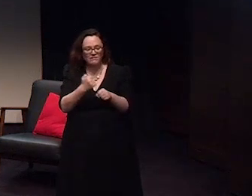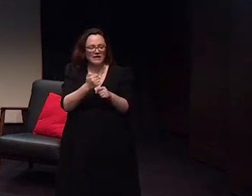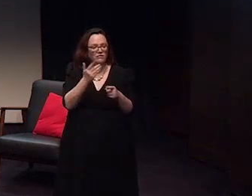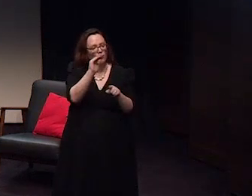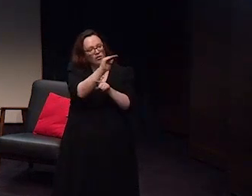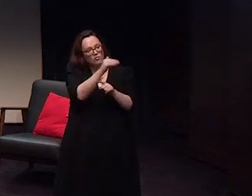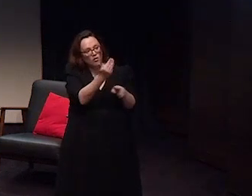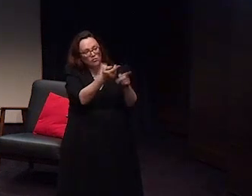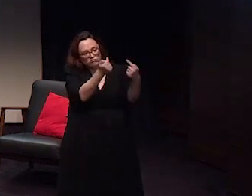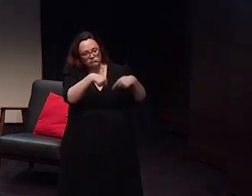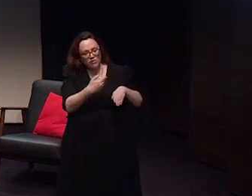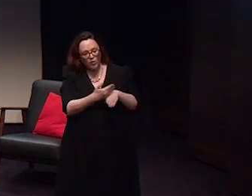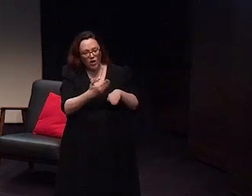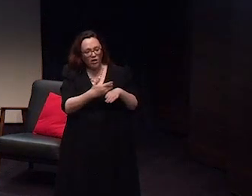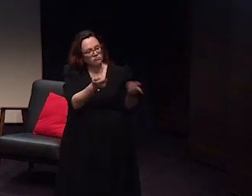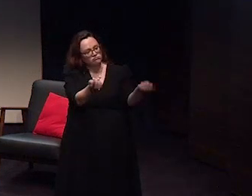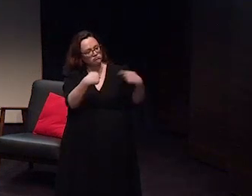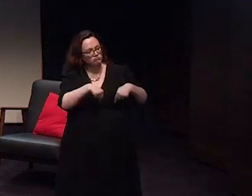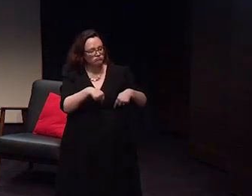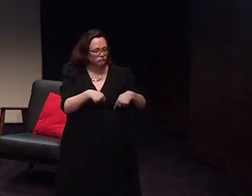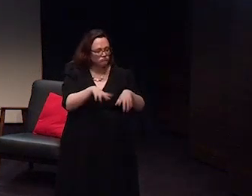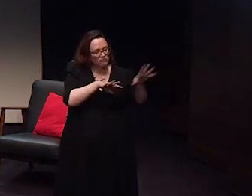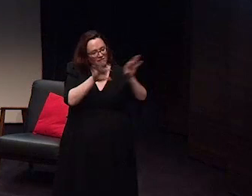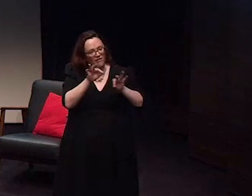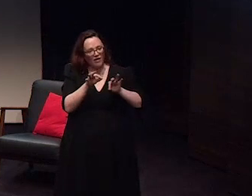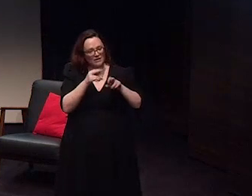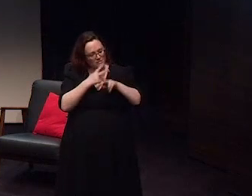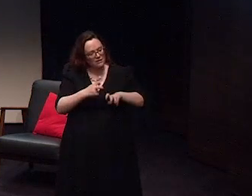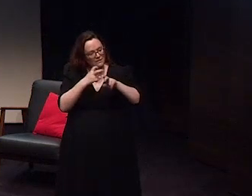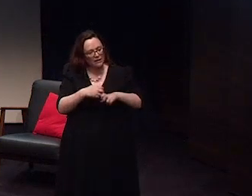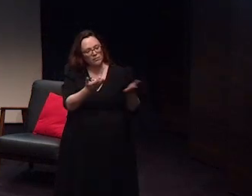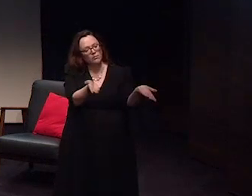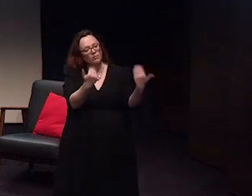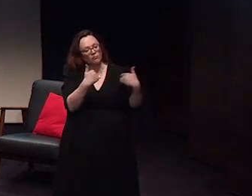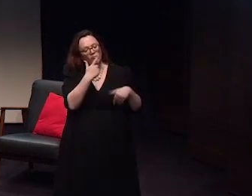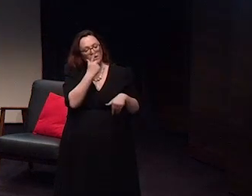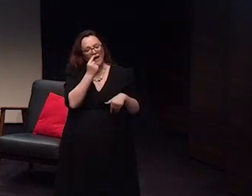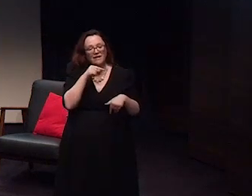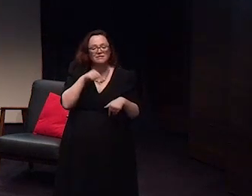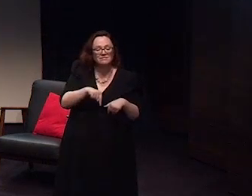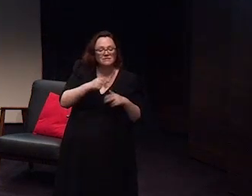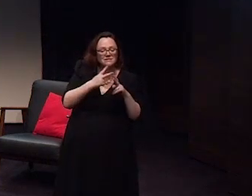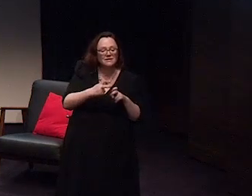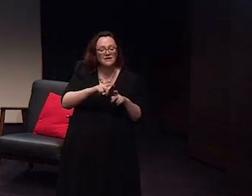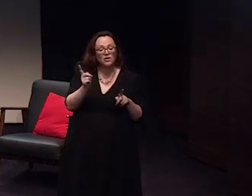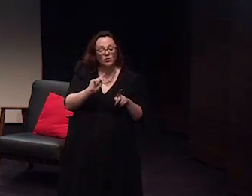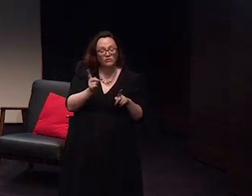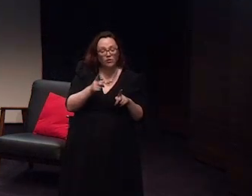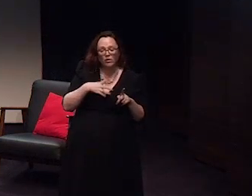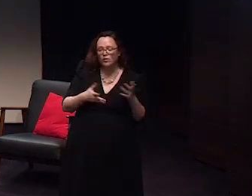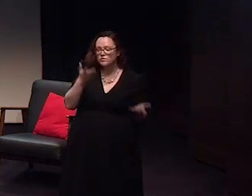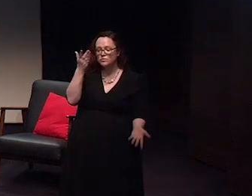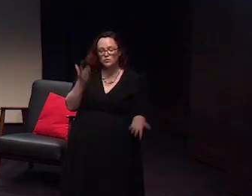communication center and to participate in a scientific study. The objective of this study was to measure and compare the performance of